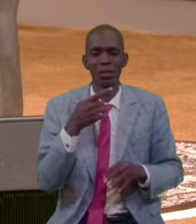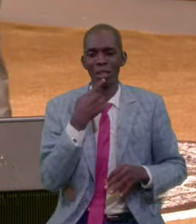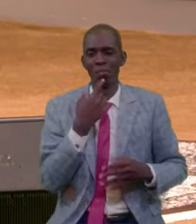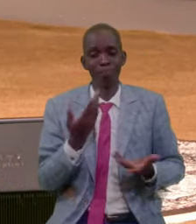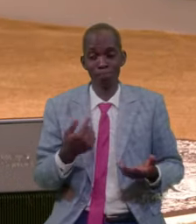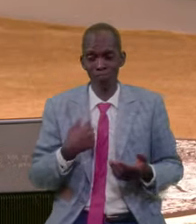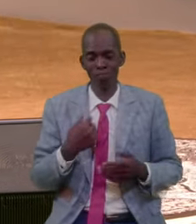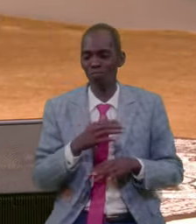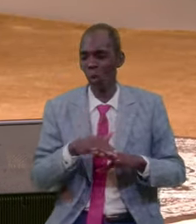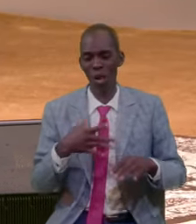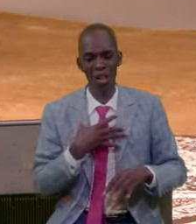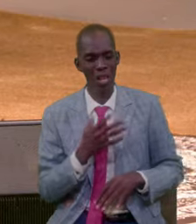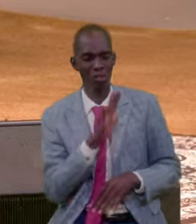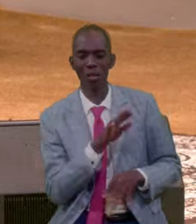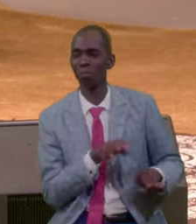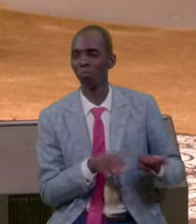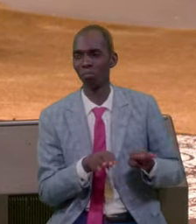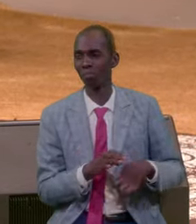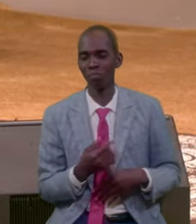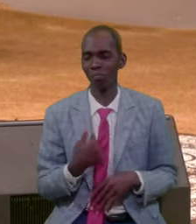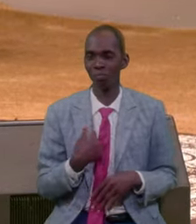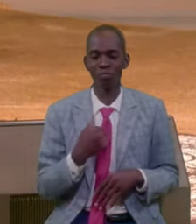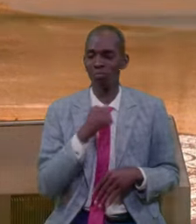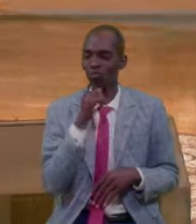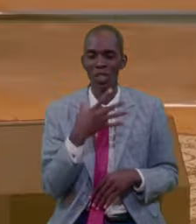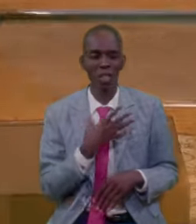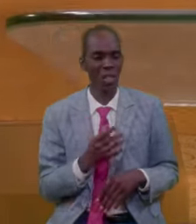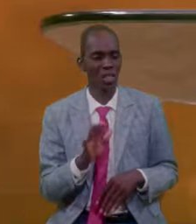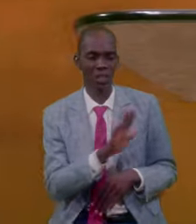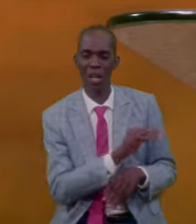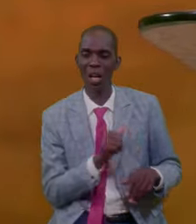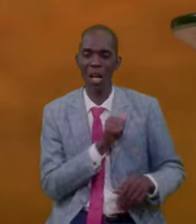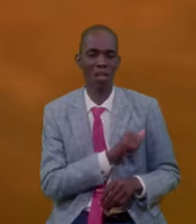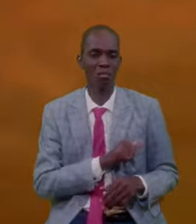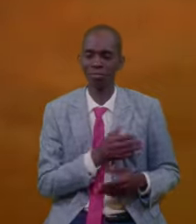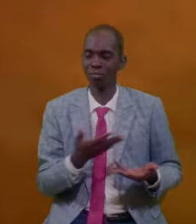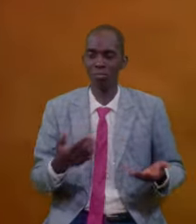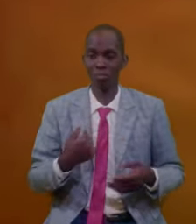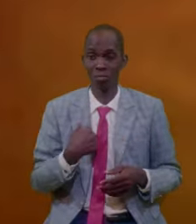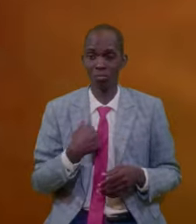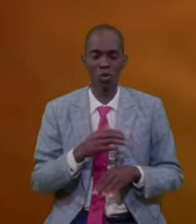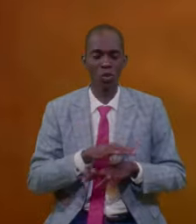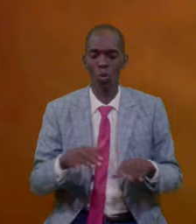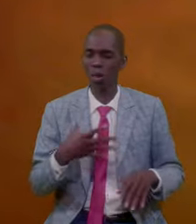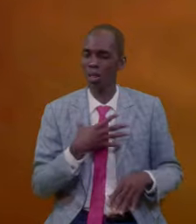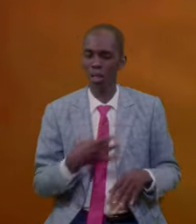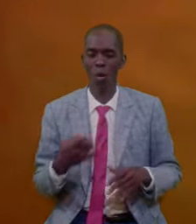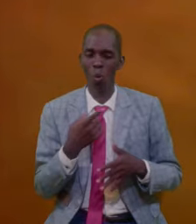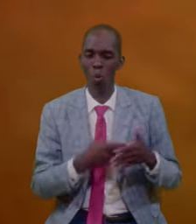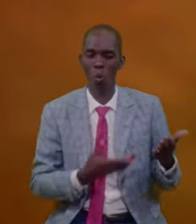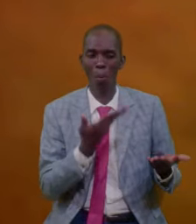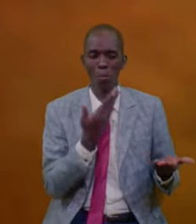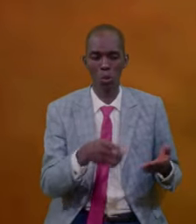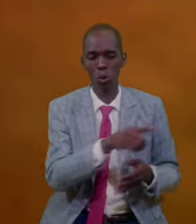like their attitude, I don't like what they do, I don't like what I might go through, I